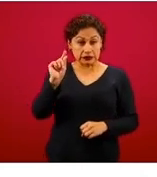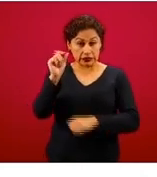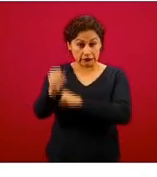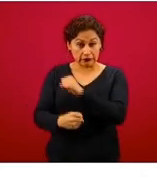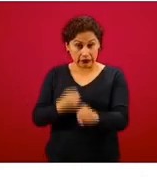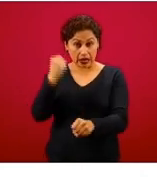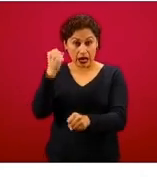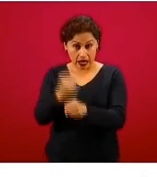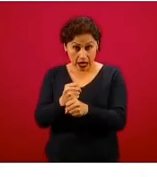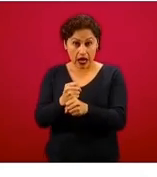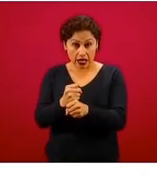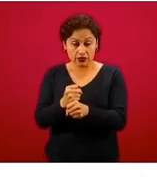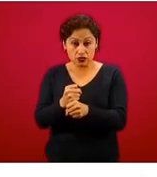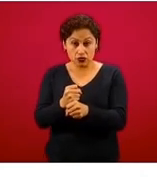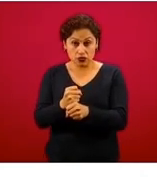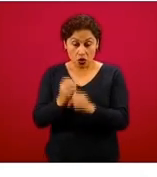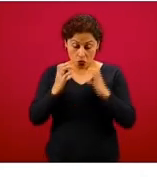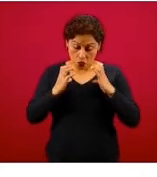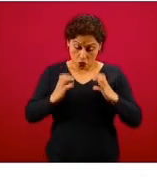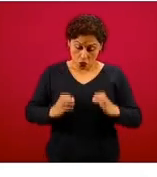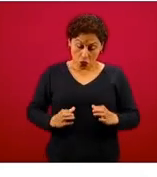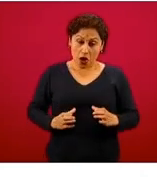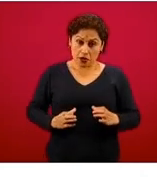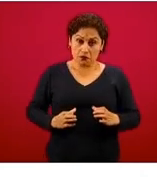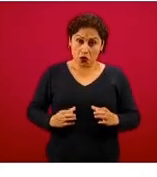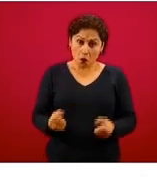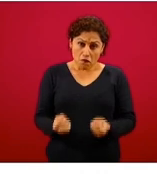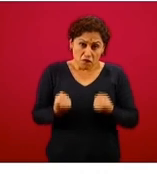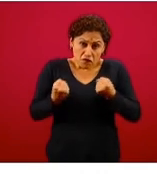about our immune system, of course.